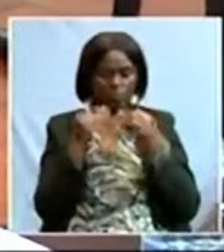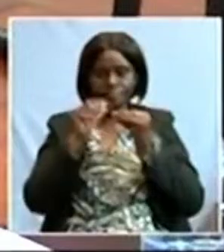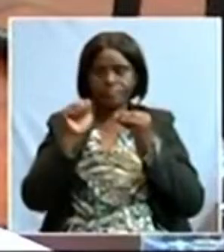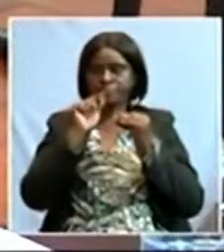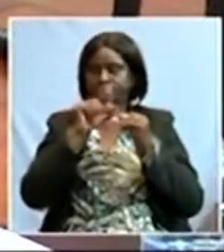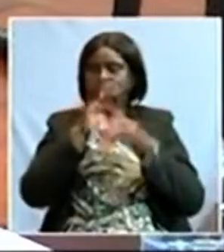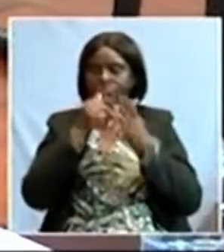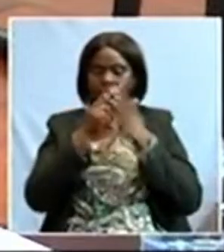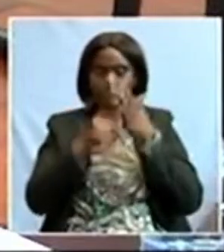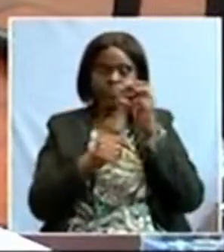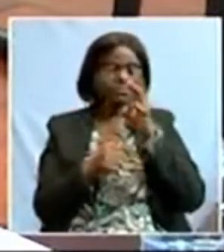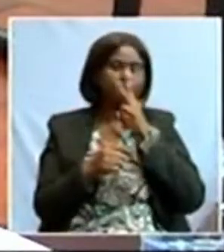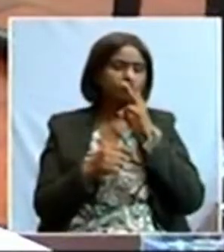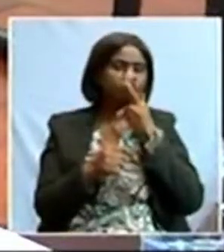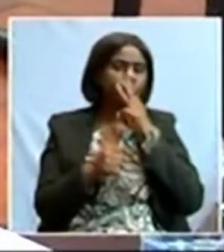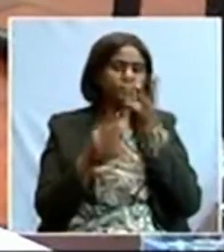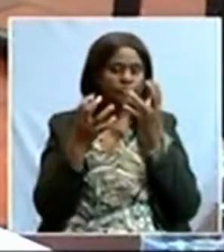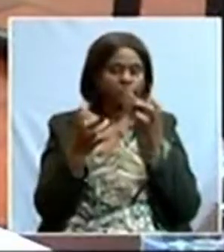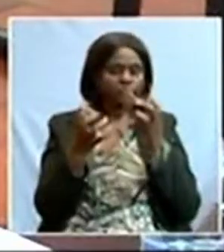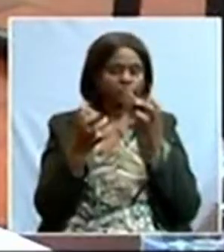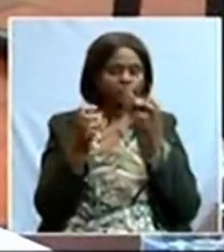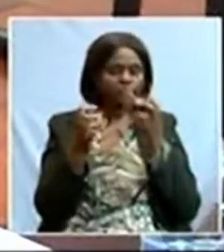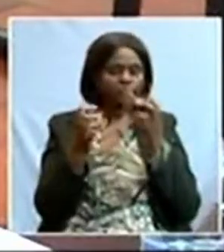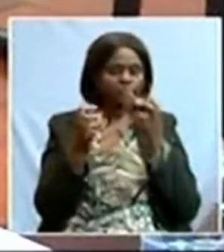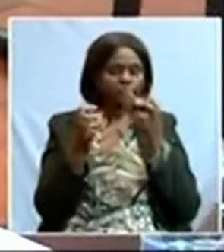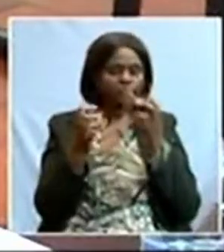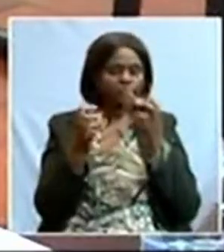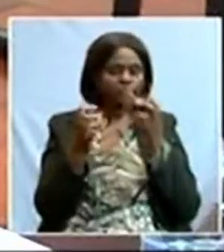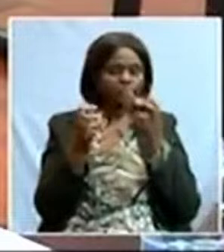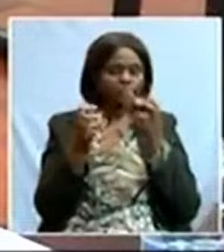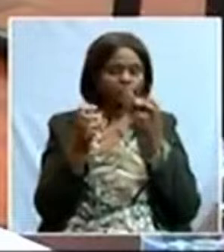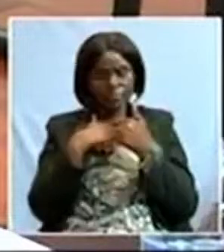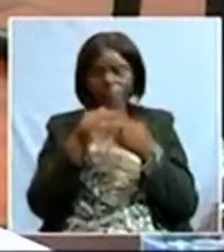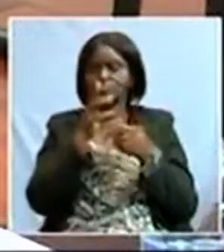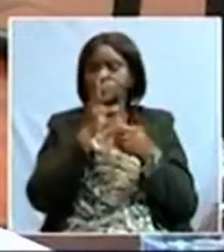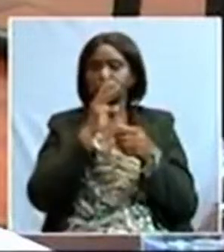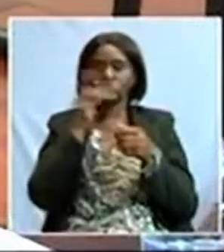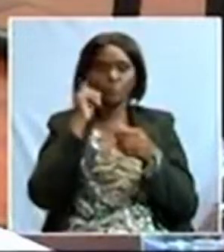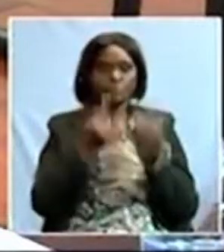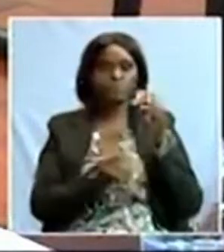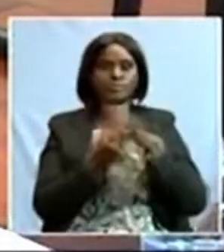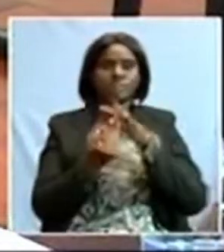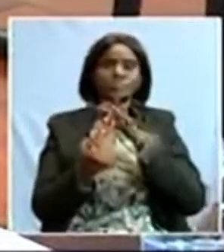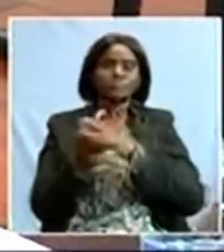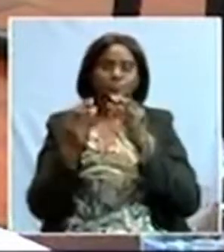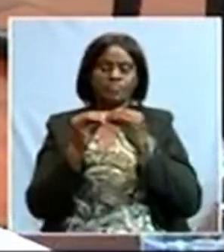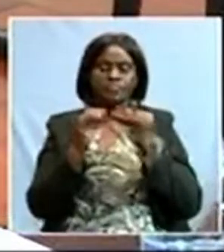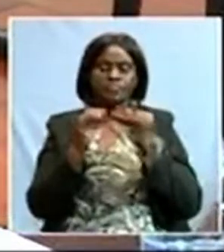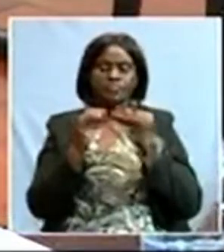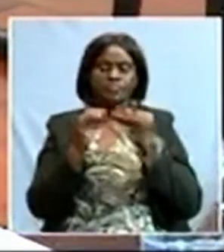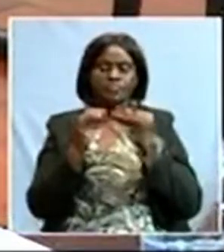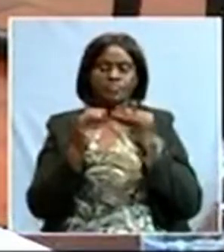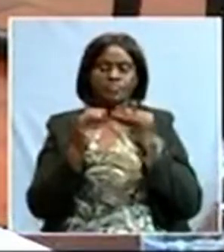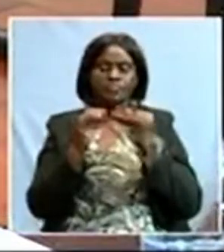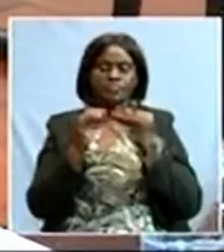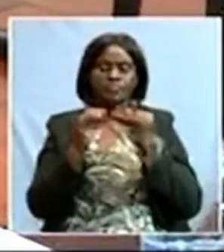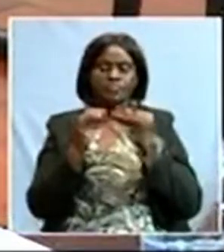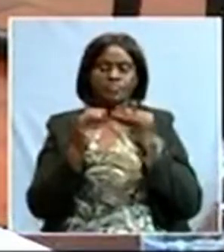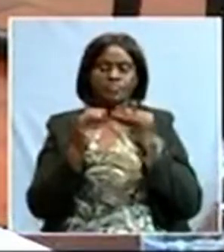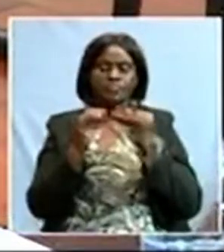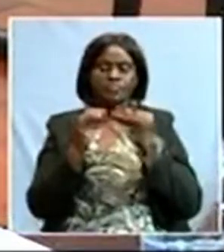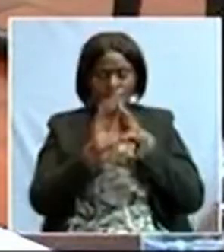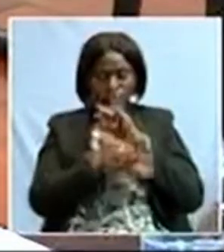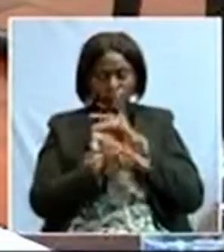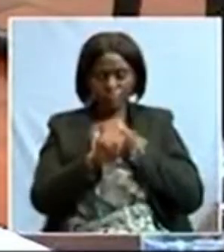despite all the hydrants being dry, the fire tender always had water for emergencies. Remedial measure. Management under